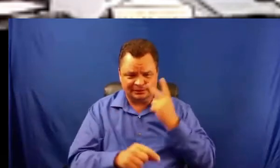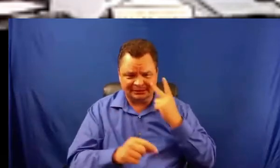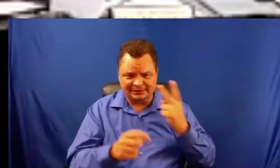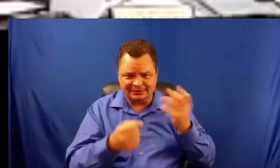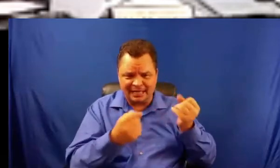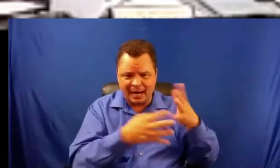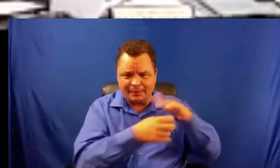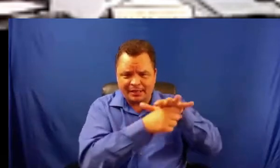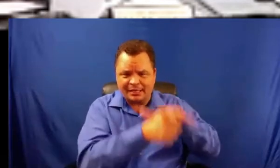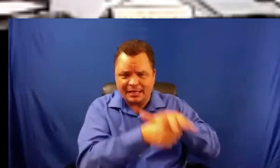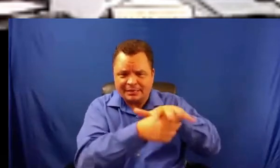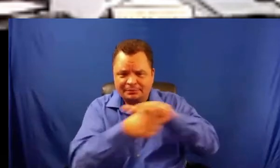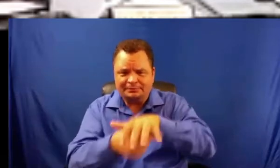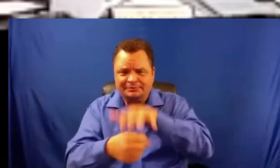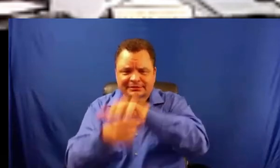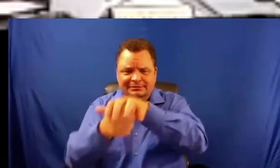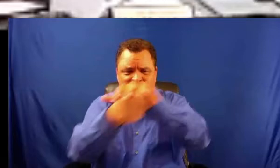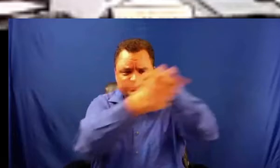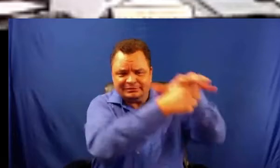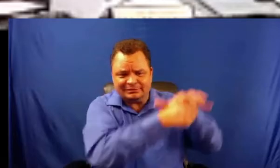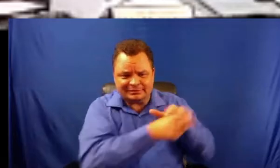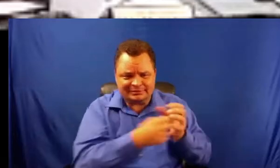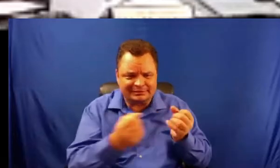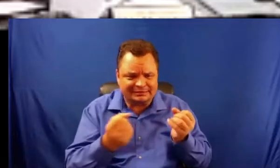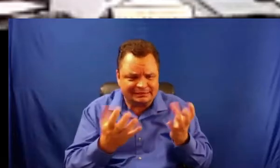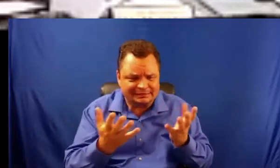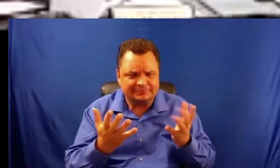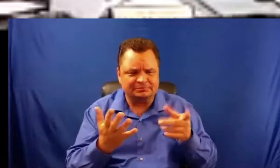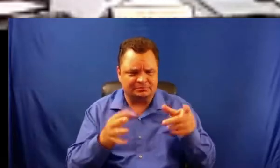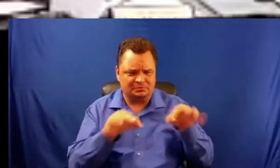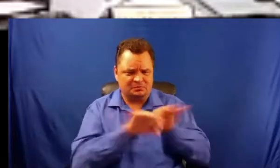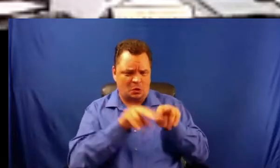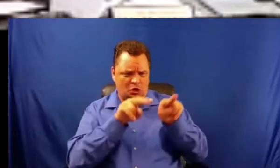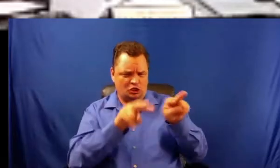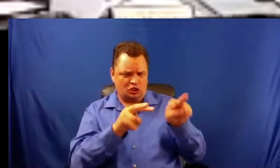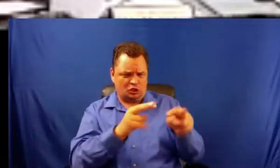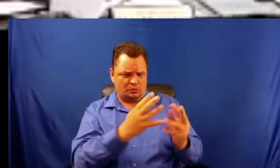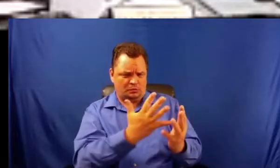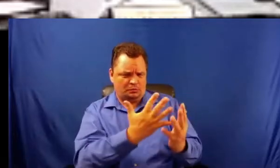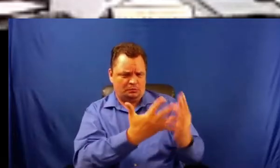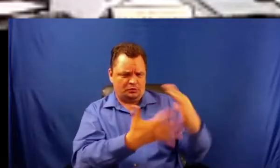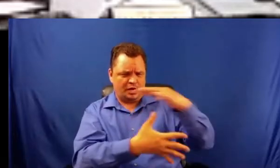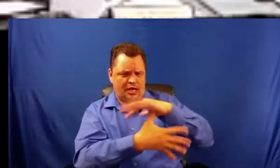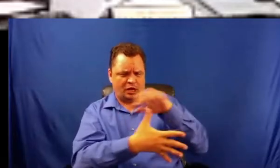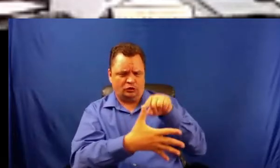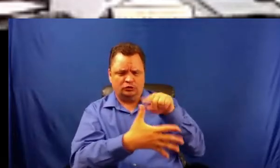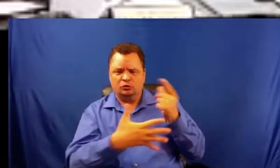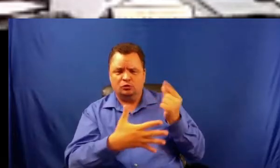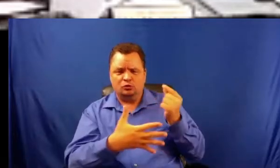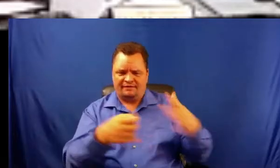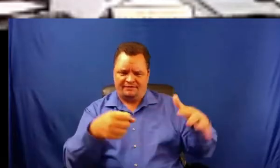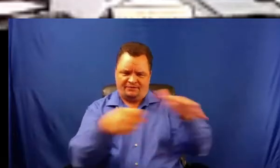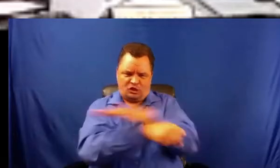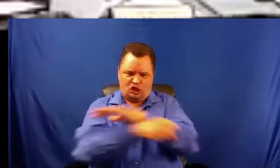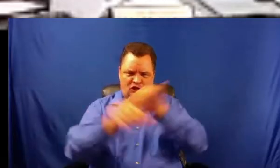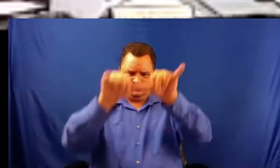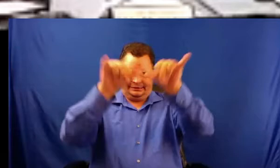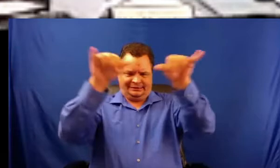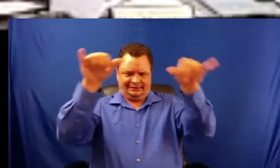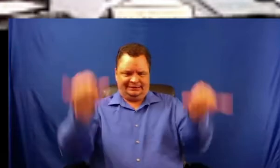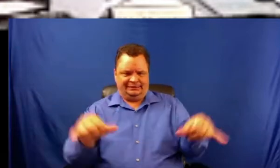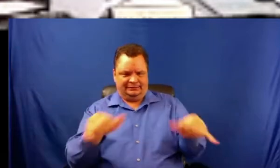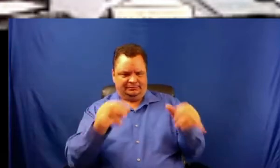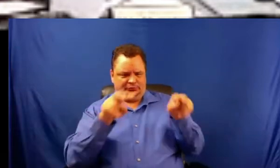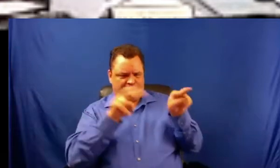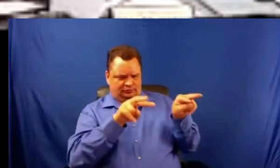take priority to maintain that system and the contracts that they have for the care of individuals, which does